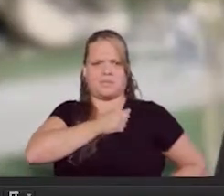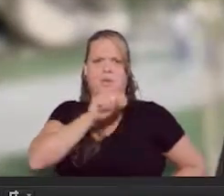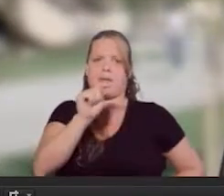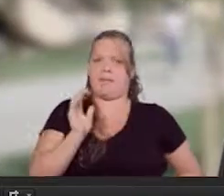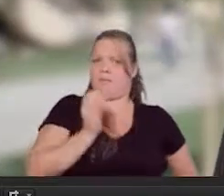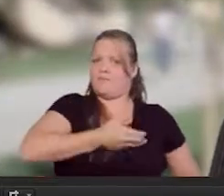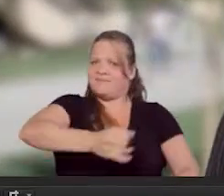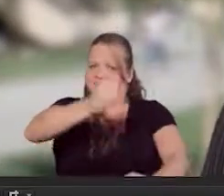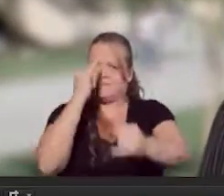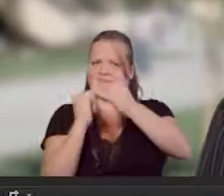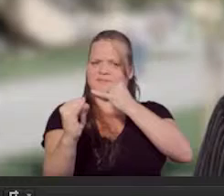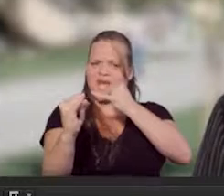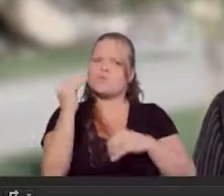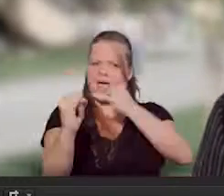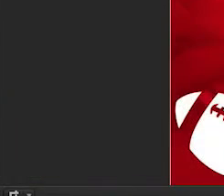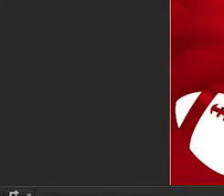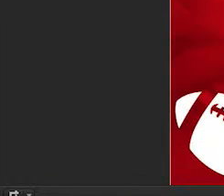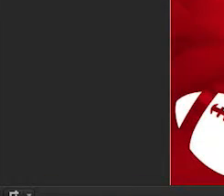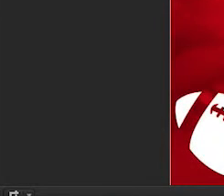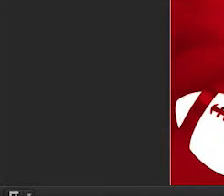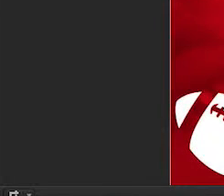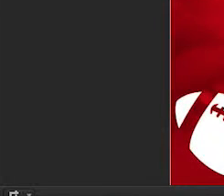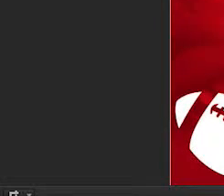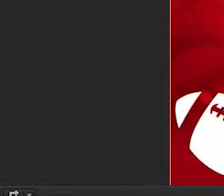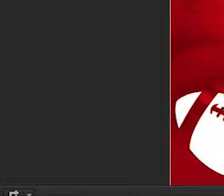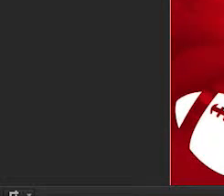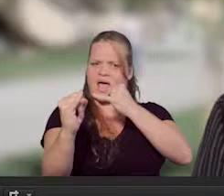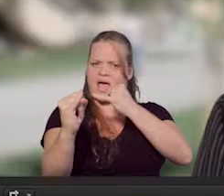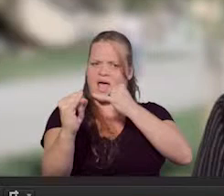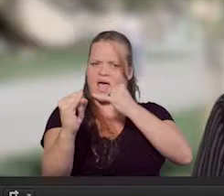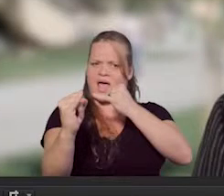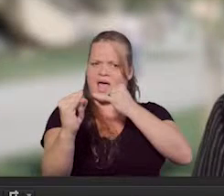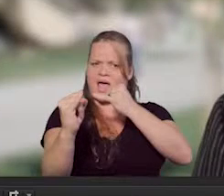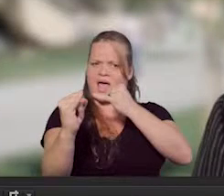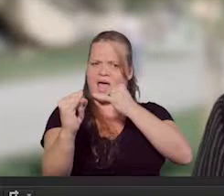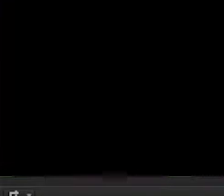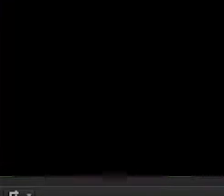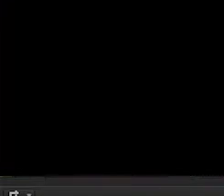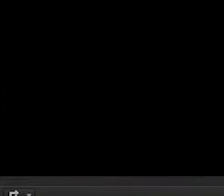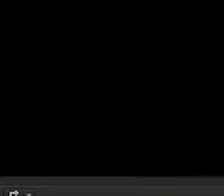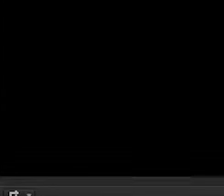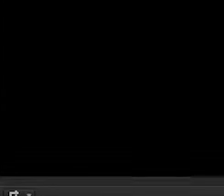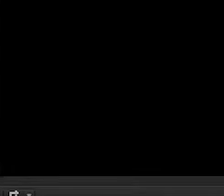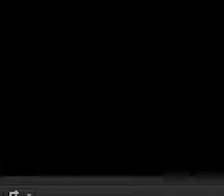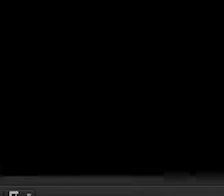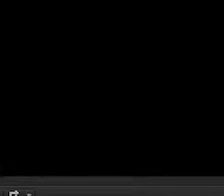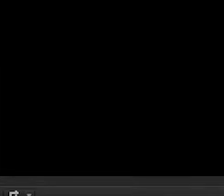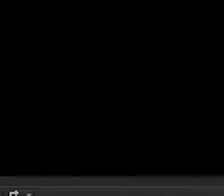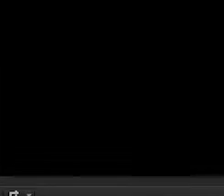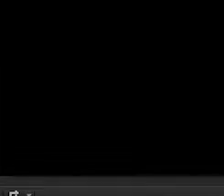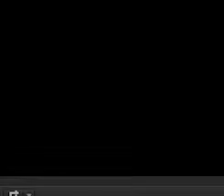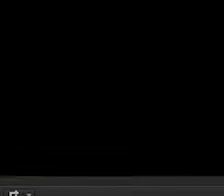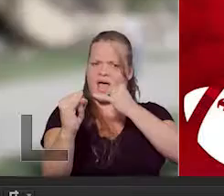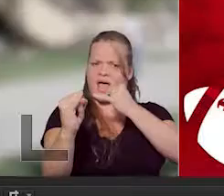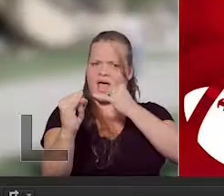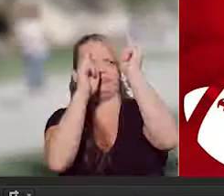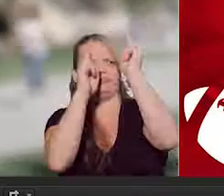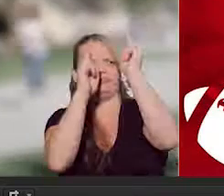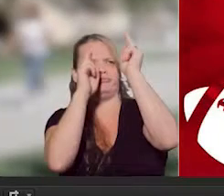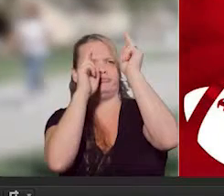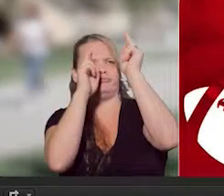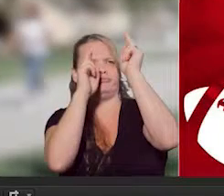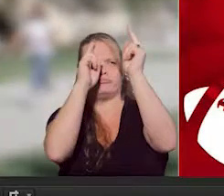fans, Ram football will be. All right, so now we have football. Let's put this here, and